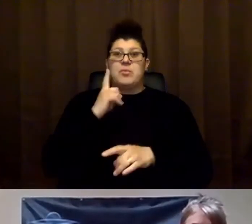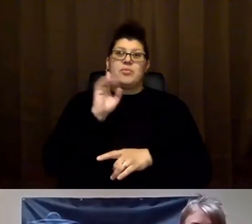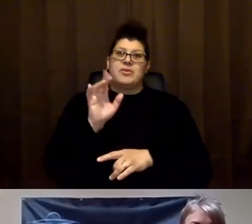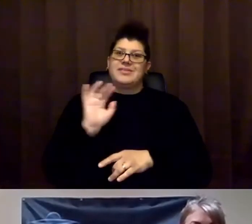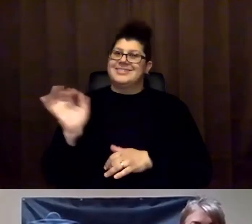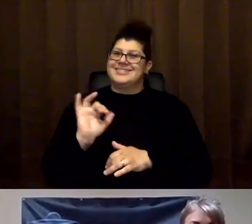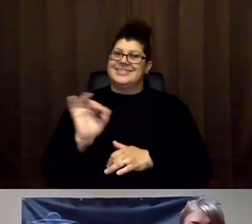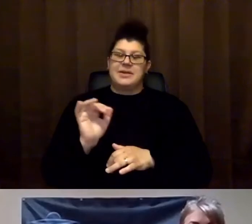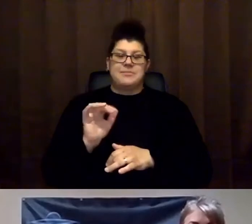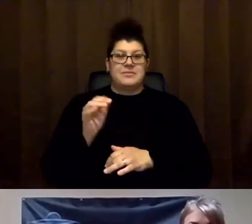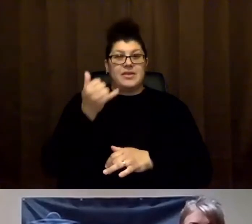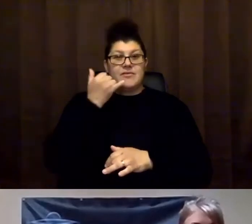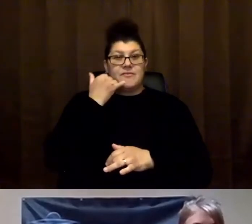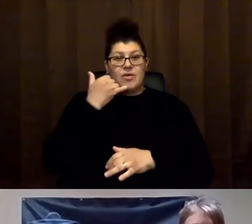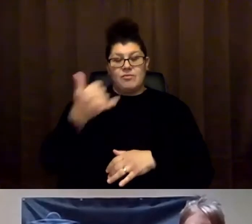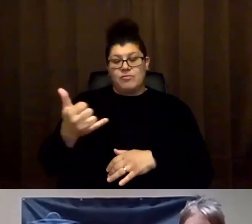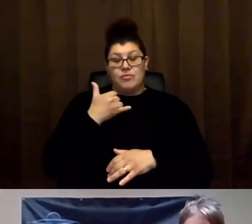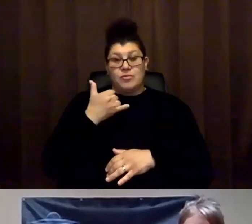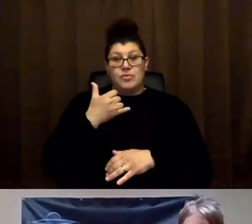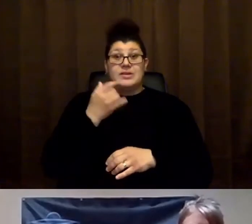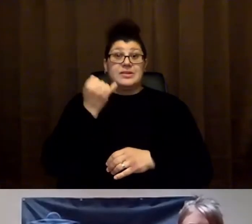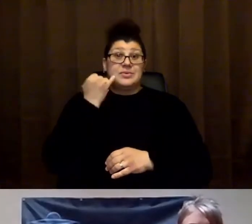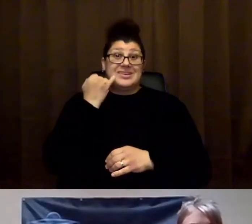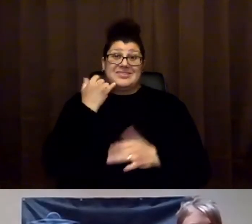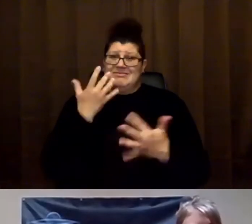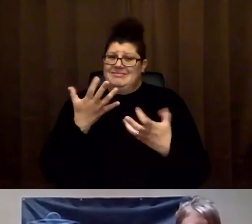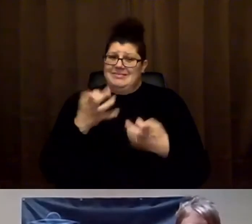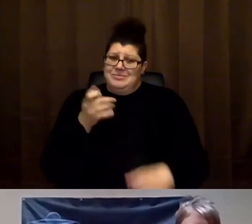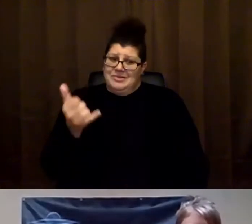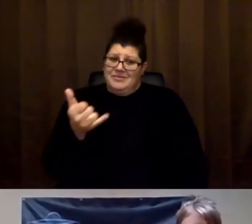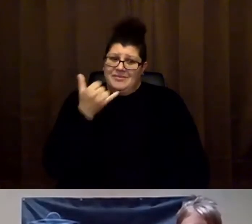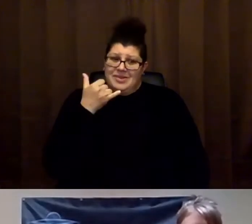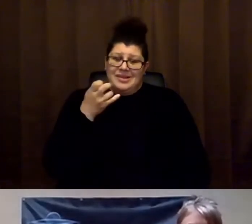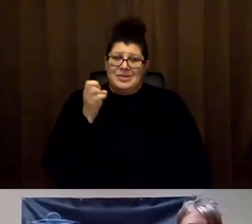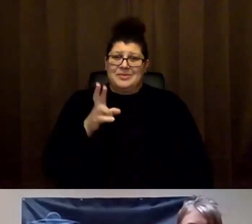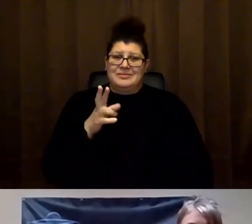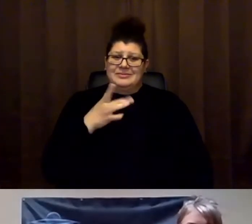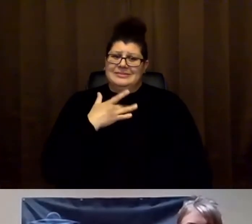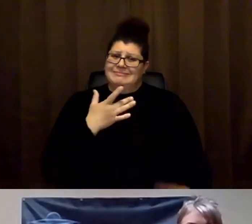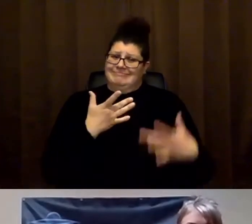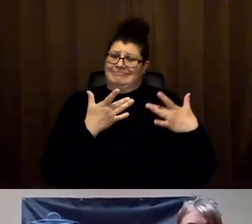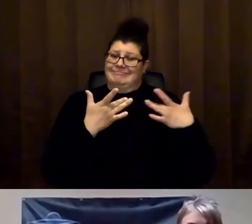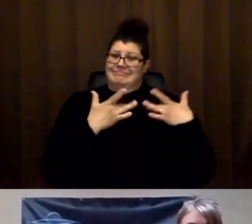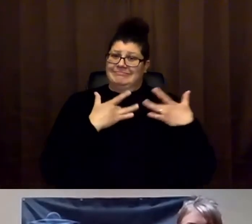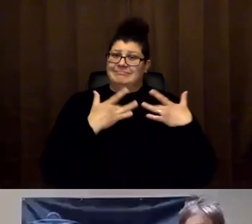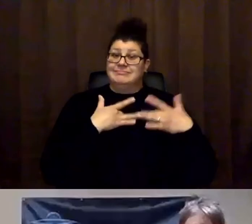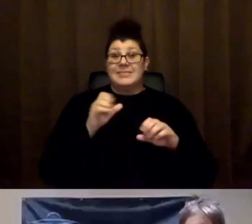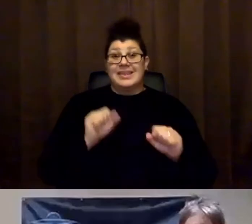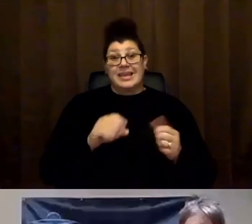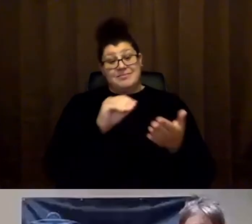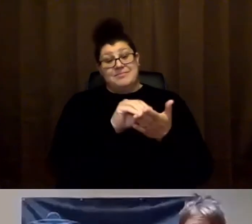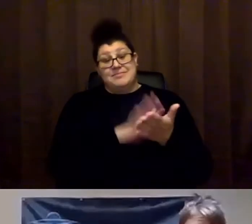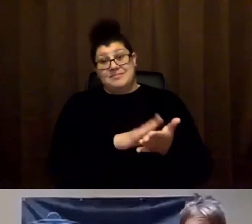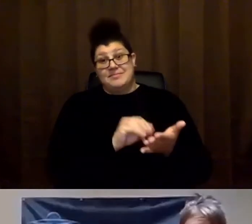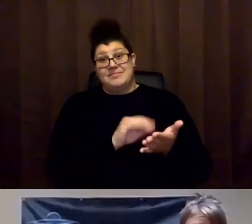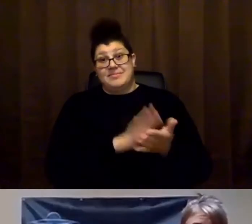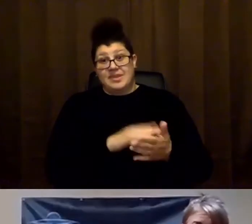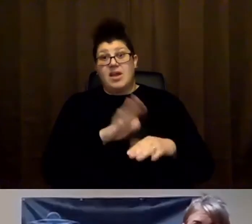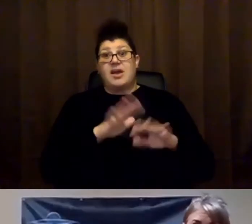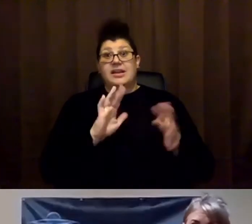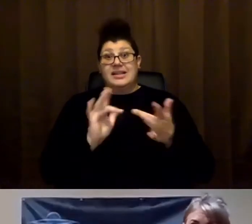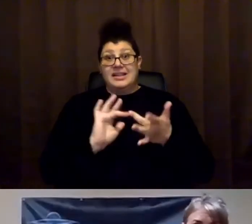call. So if people don't want to make phone calls or they're leery of that, they can fill things out online. They can email